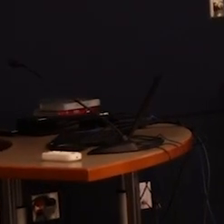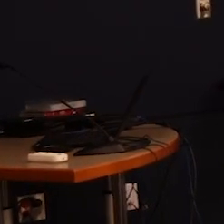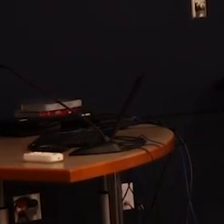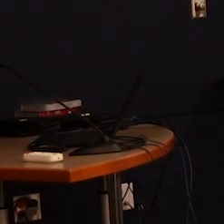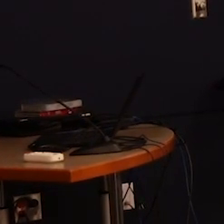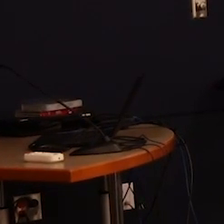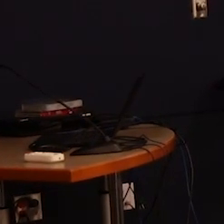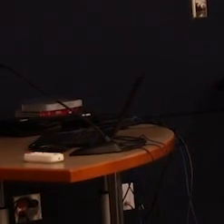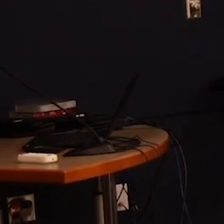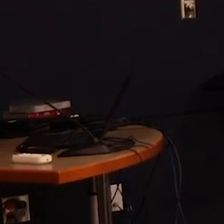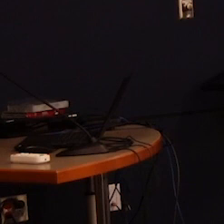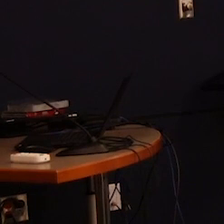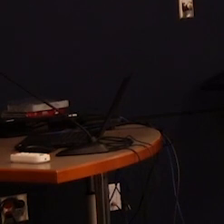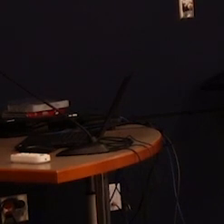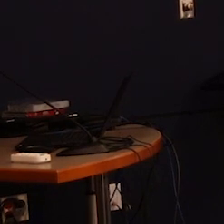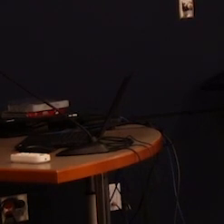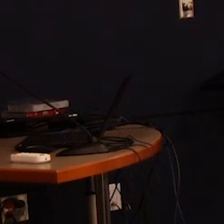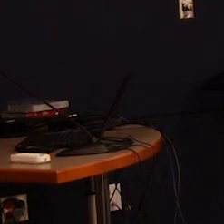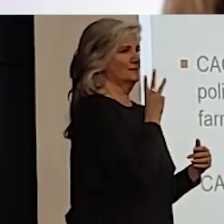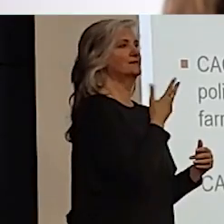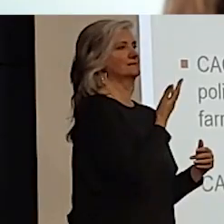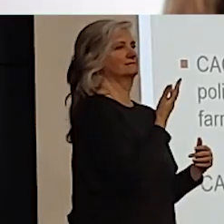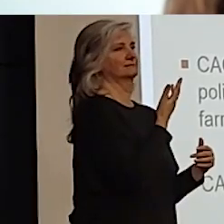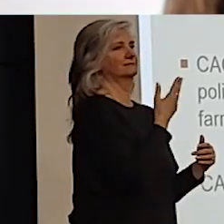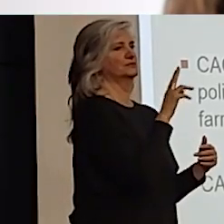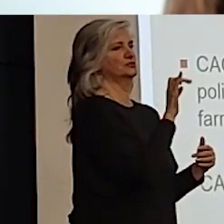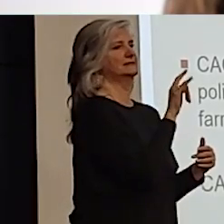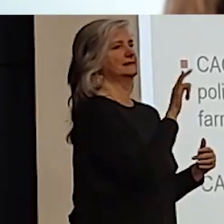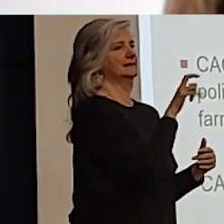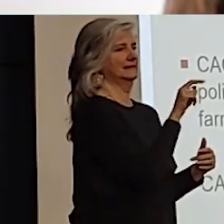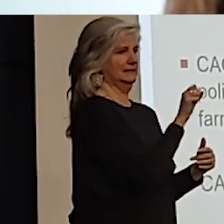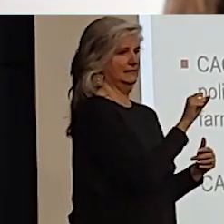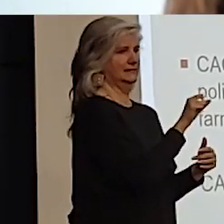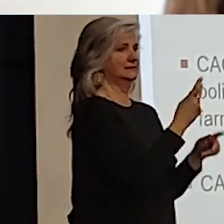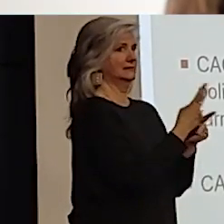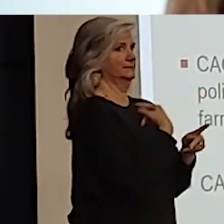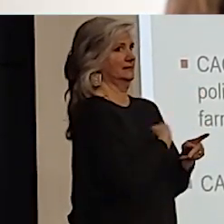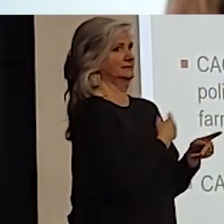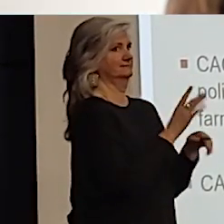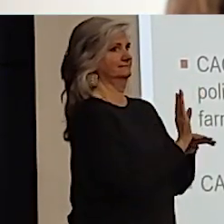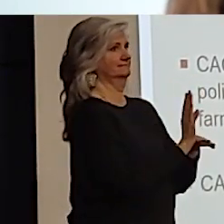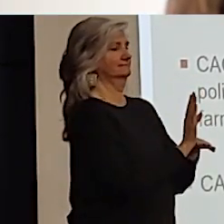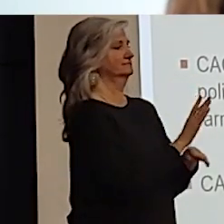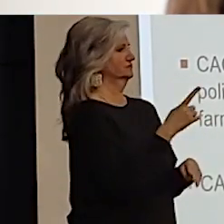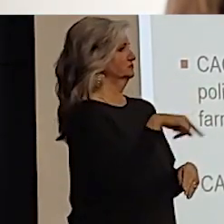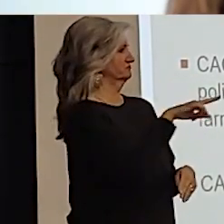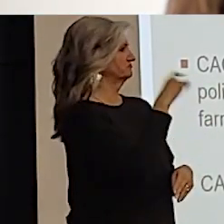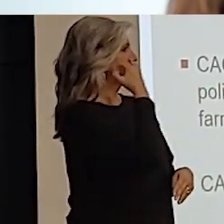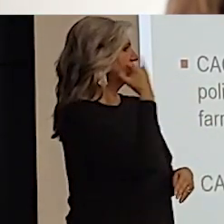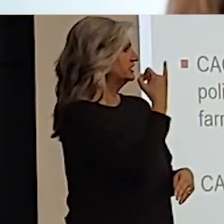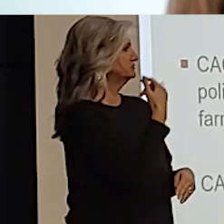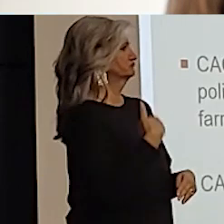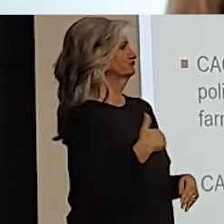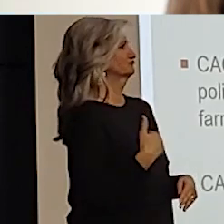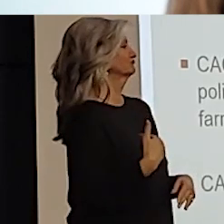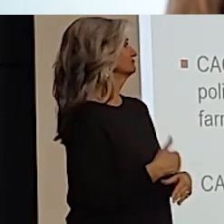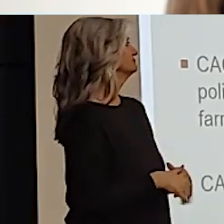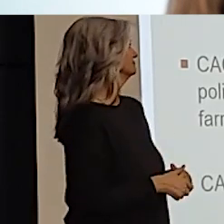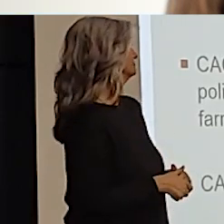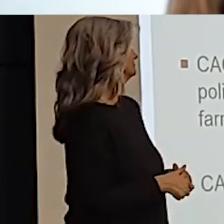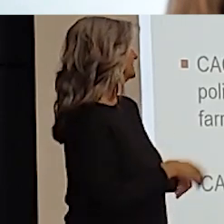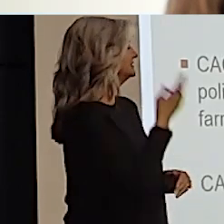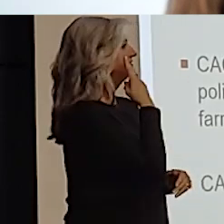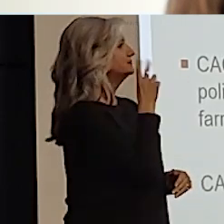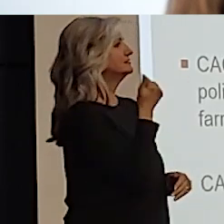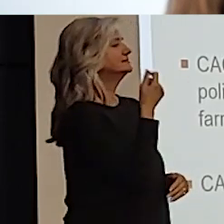utilities and a couple large water utilities as well. They keep us pretty busy, as you can imagine. Let's see